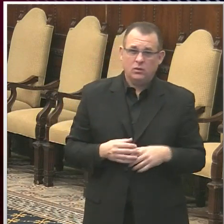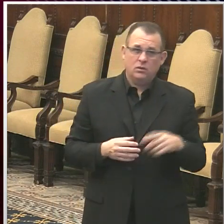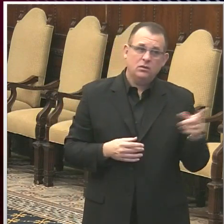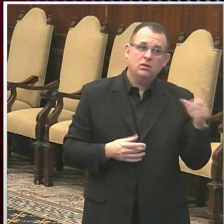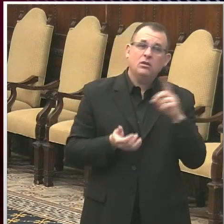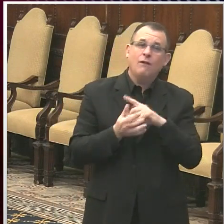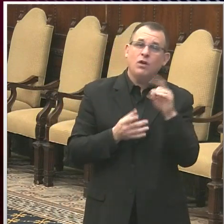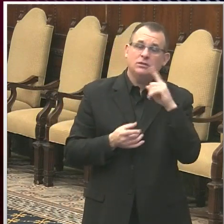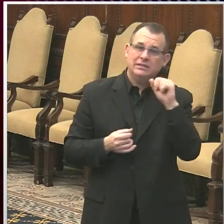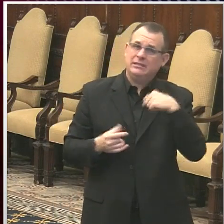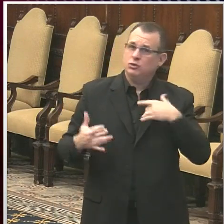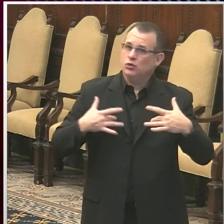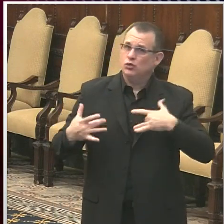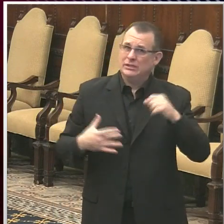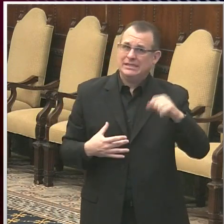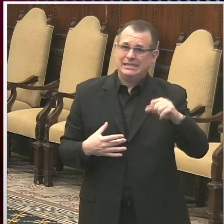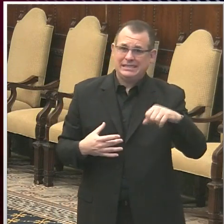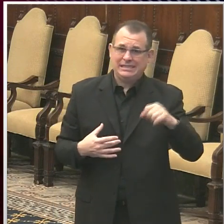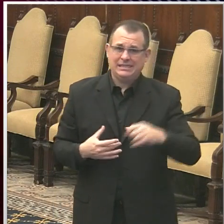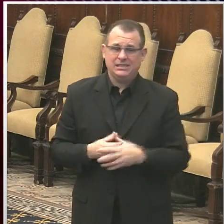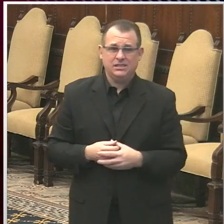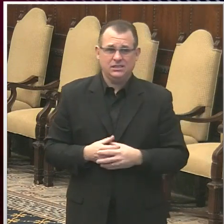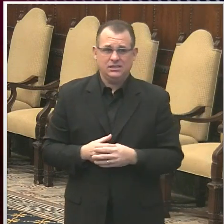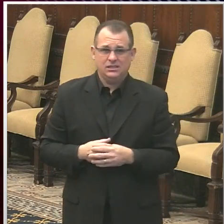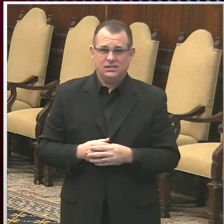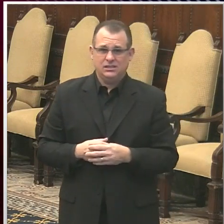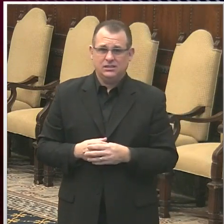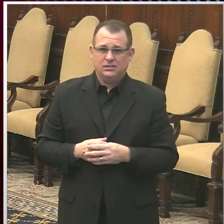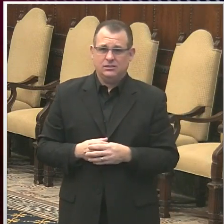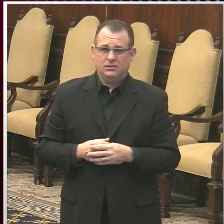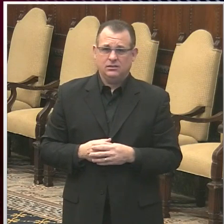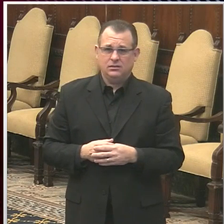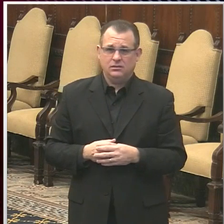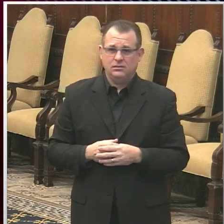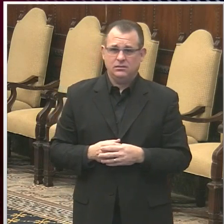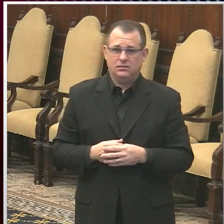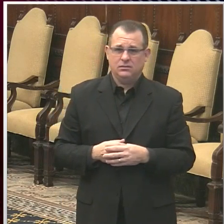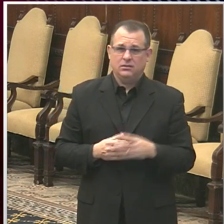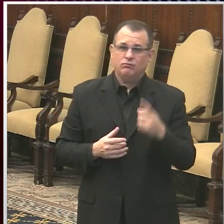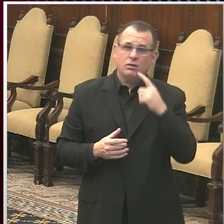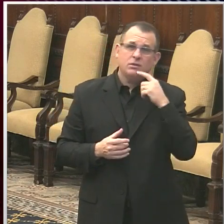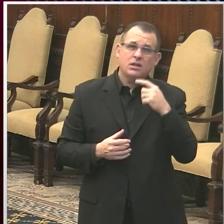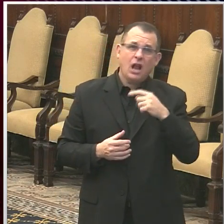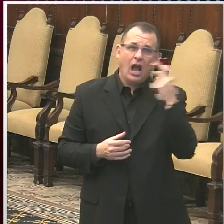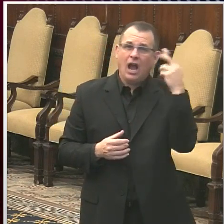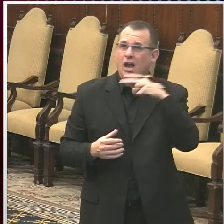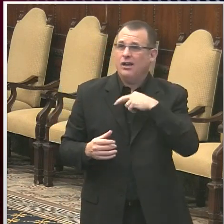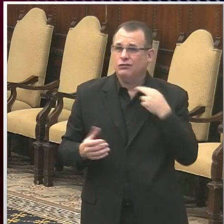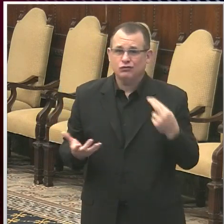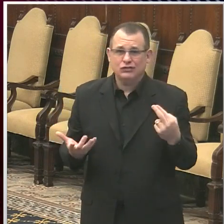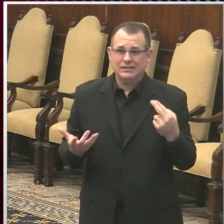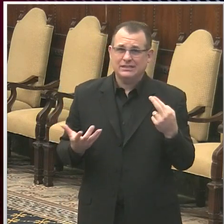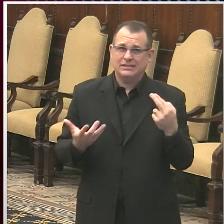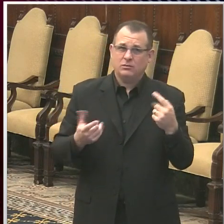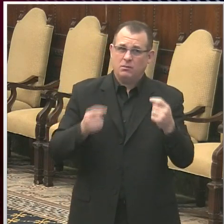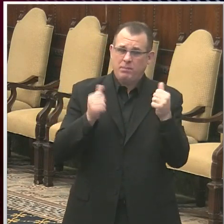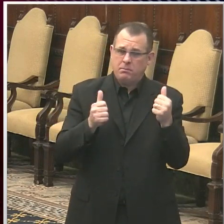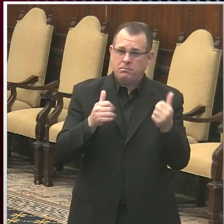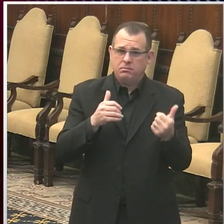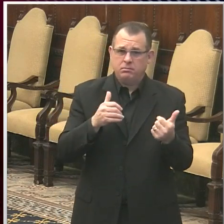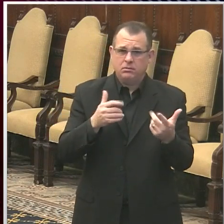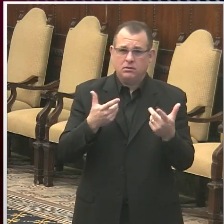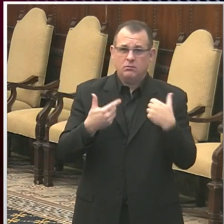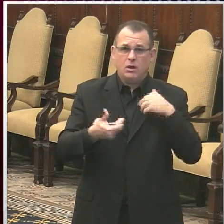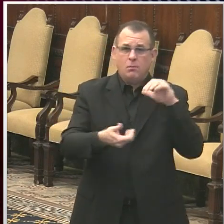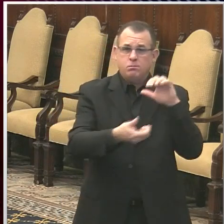If any place has an epidemic wave, then every other place is at risk. And so we at least need to be talking to our partners in the immediate